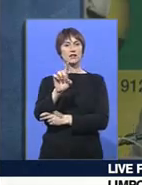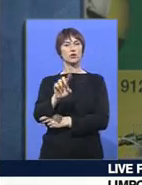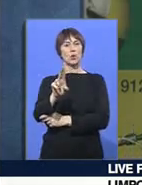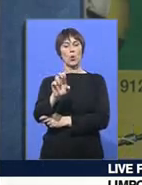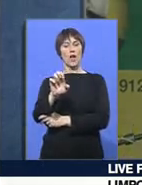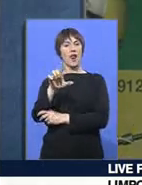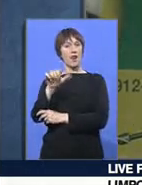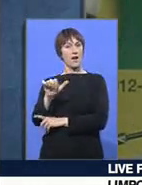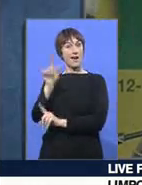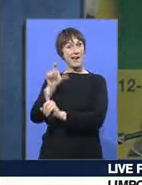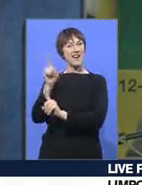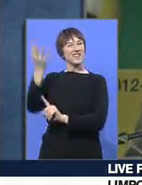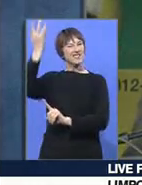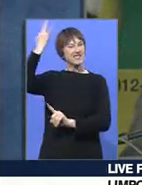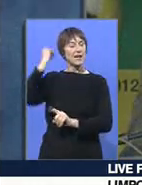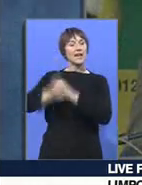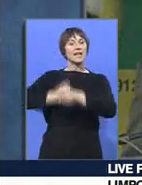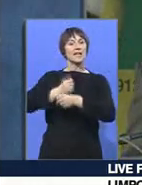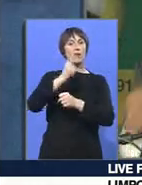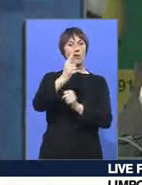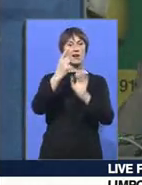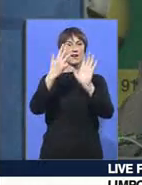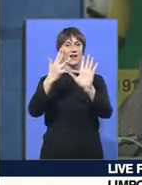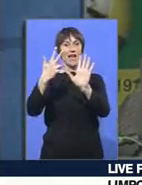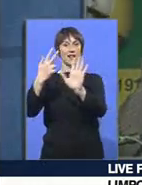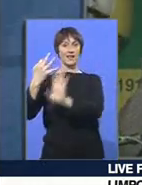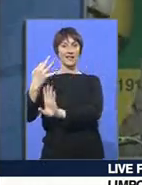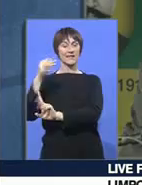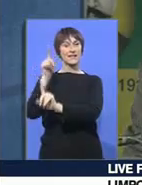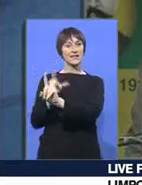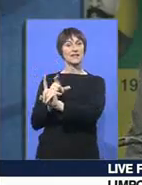1983, where he said, and I quote,